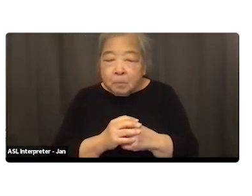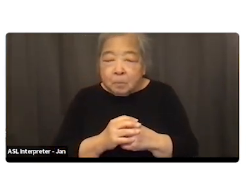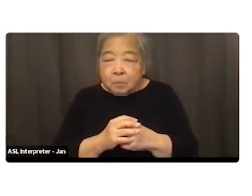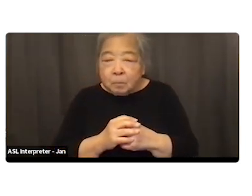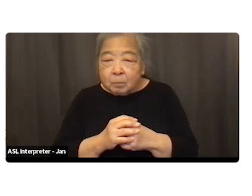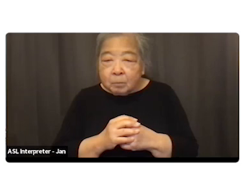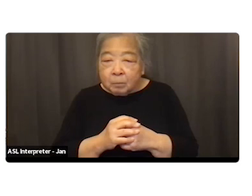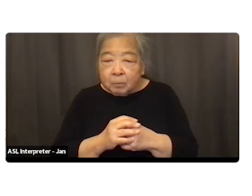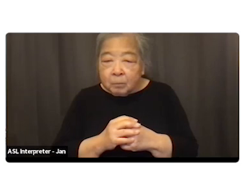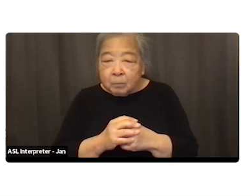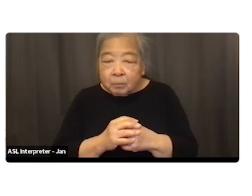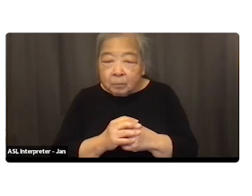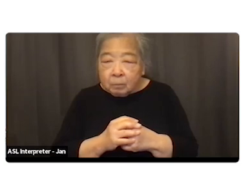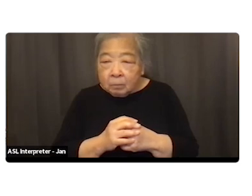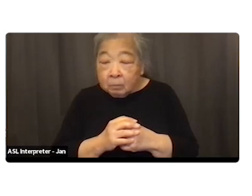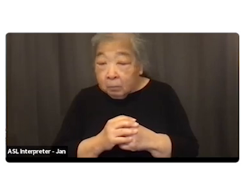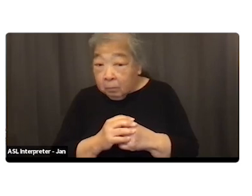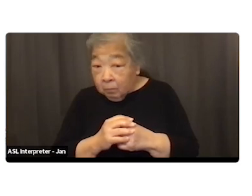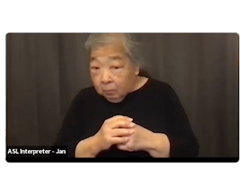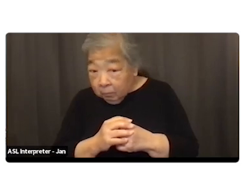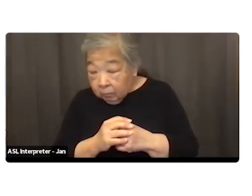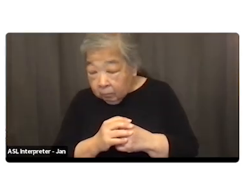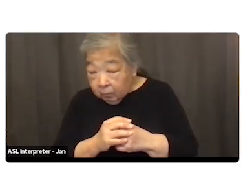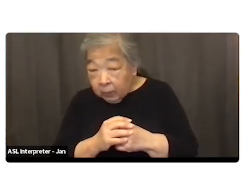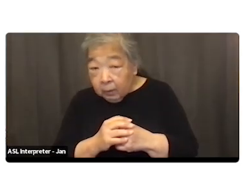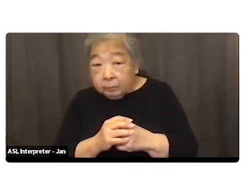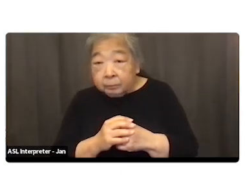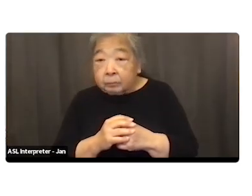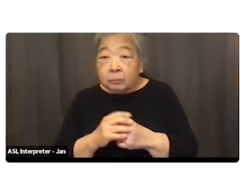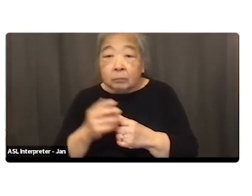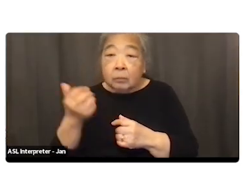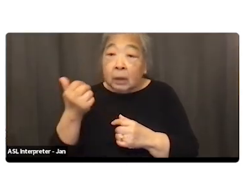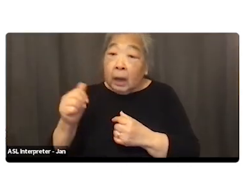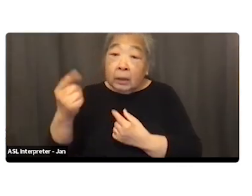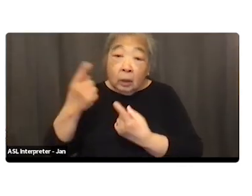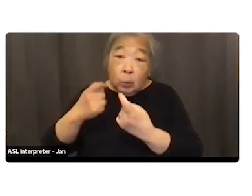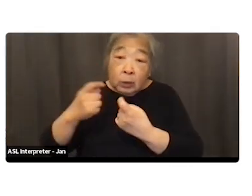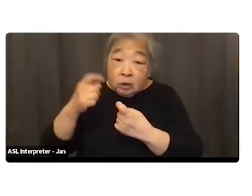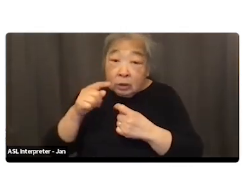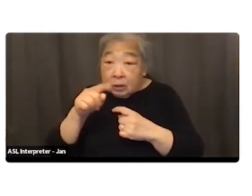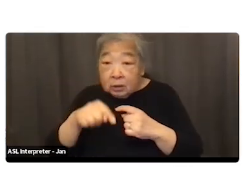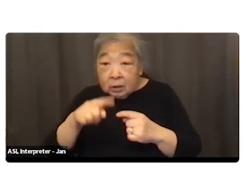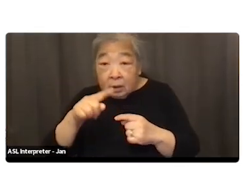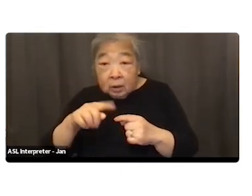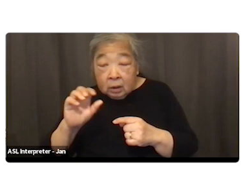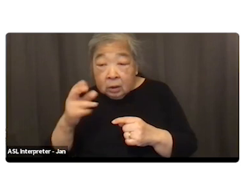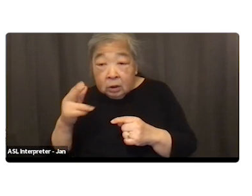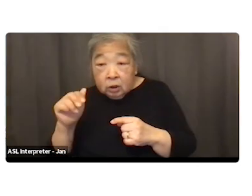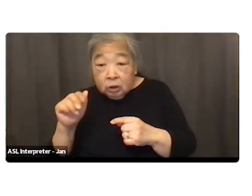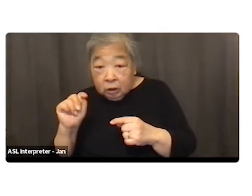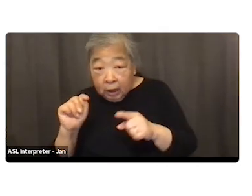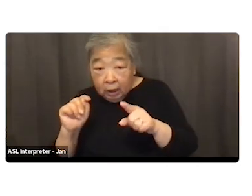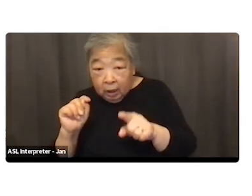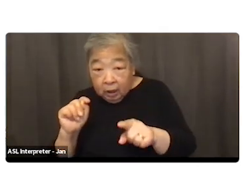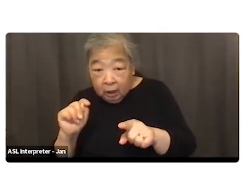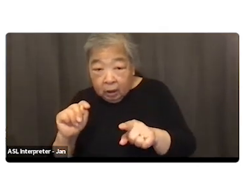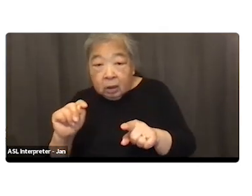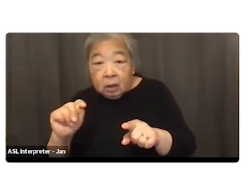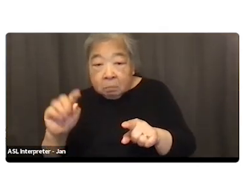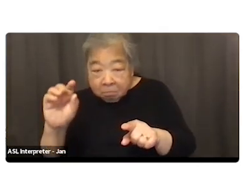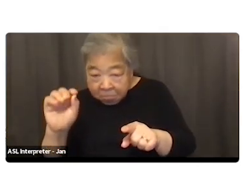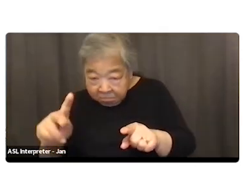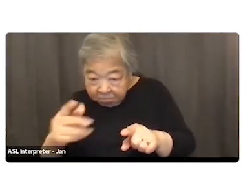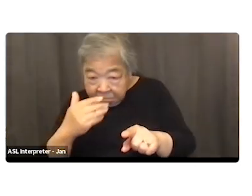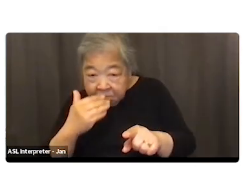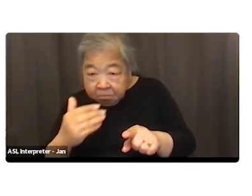No, somebody. So, any questions in the chat? Okay, guys, thank you so much.